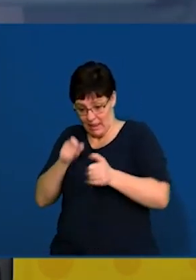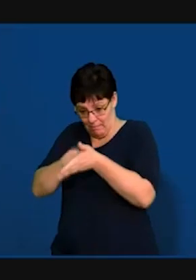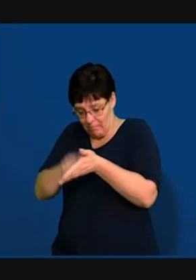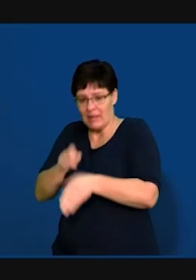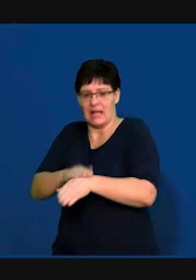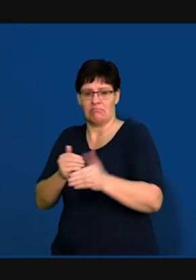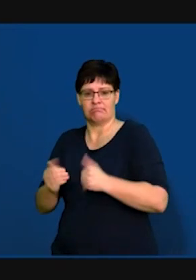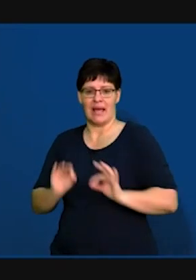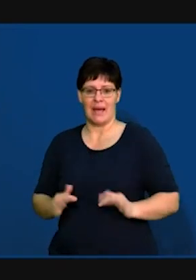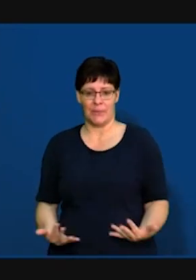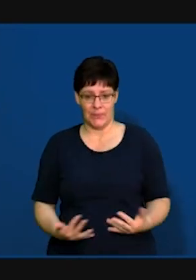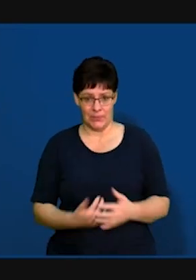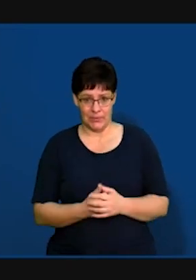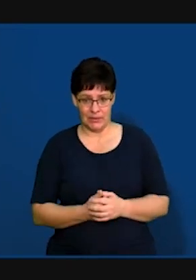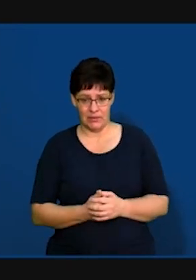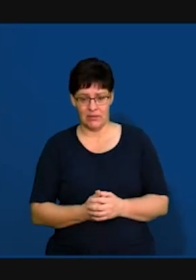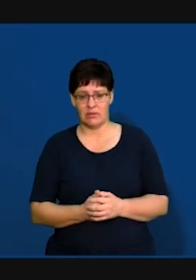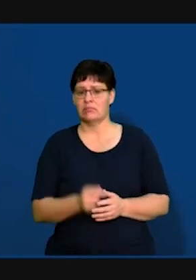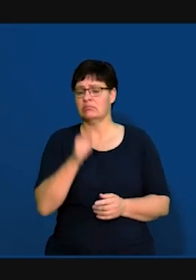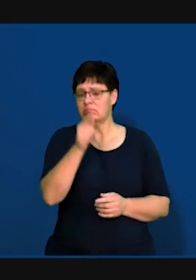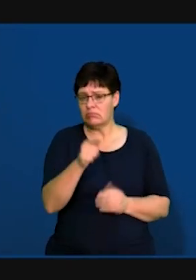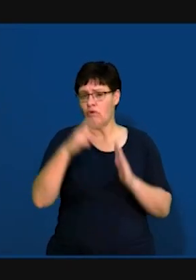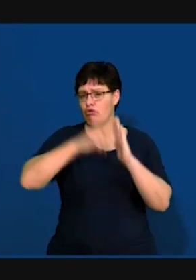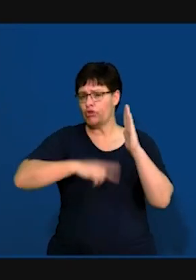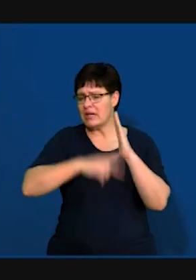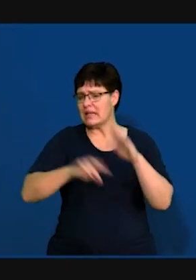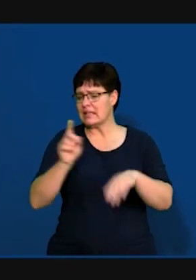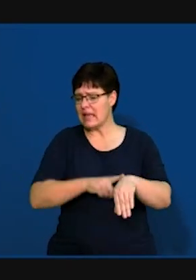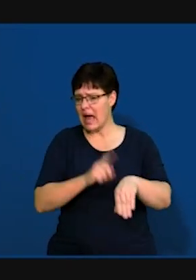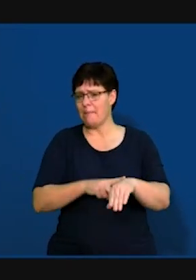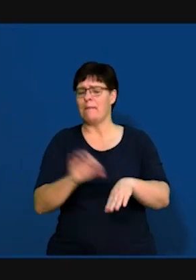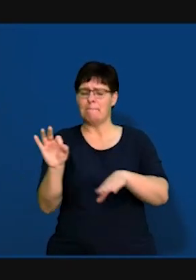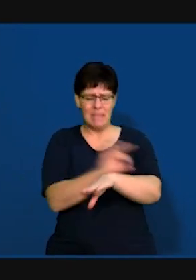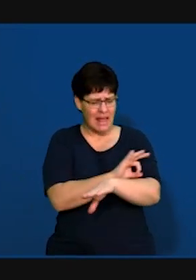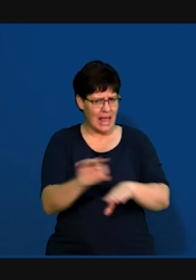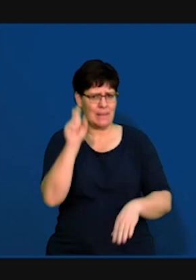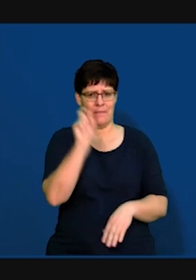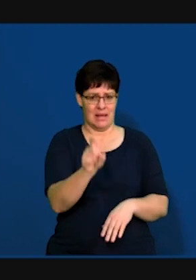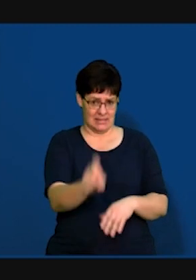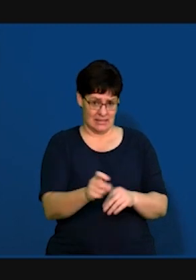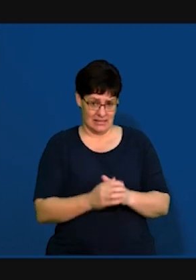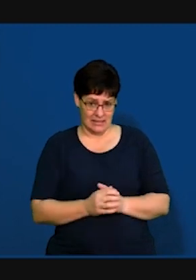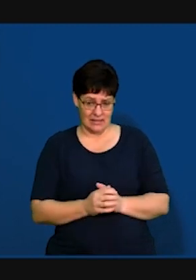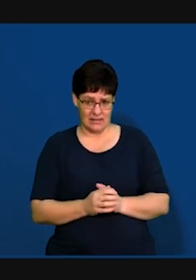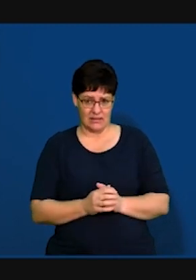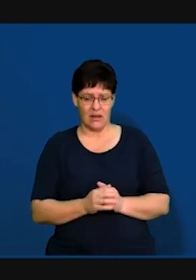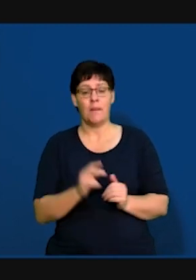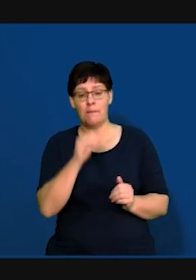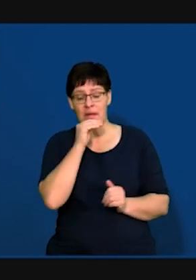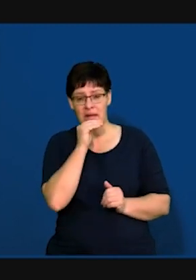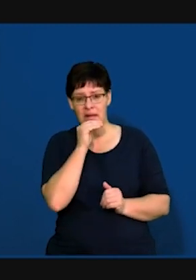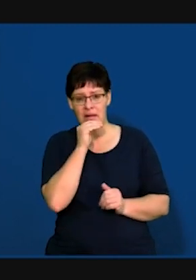Now, you need to plan your reading time very carefully, okay? This is inclusive of both